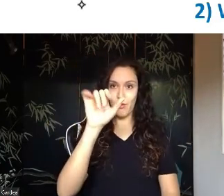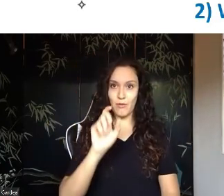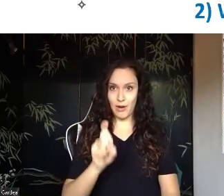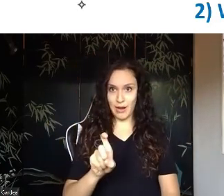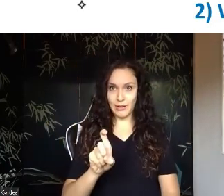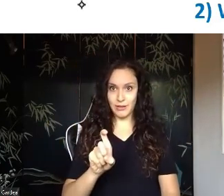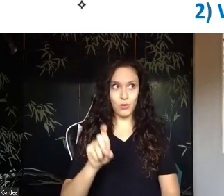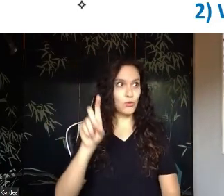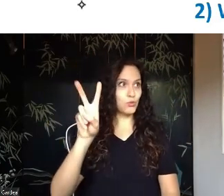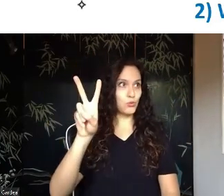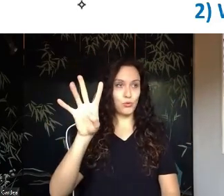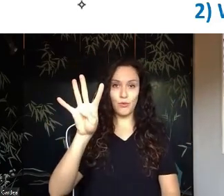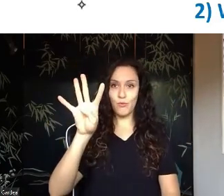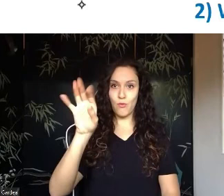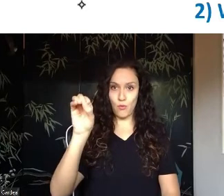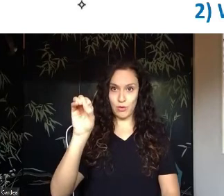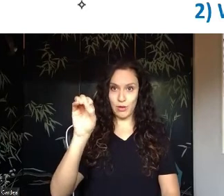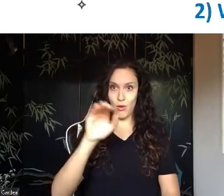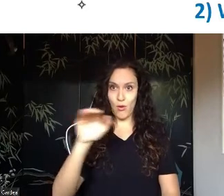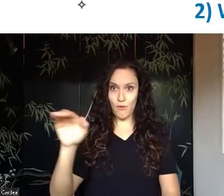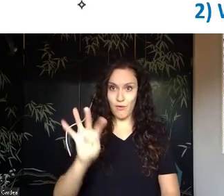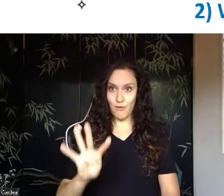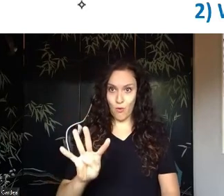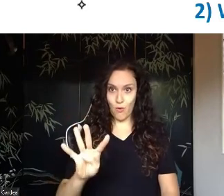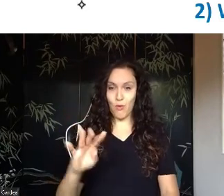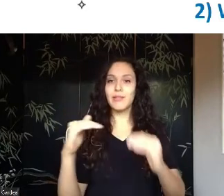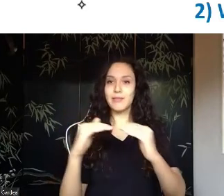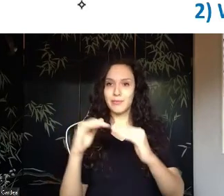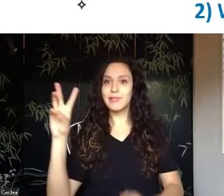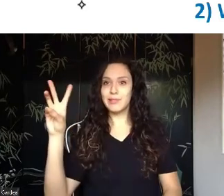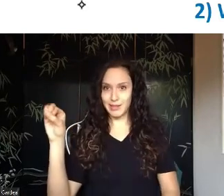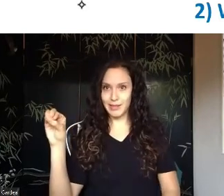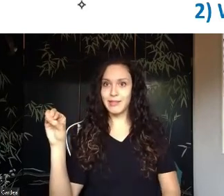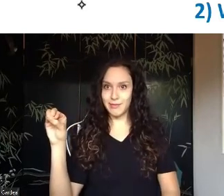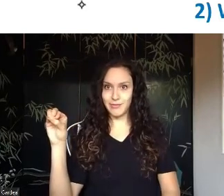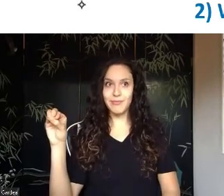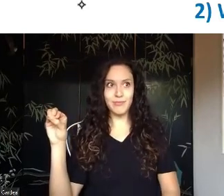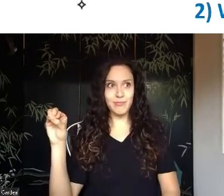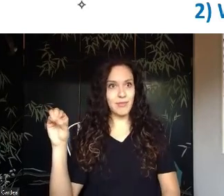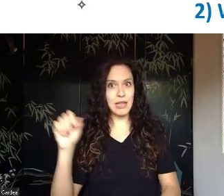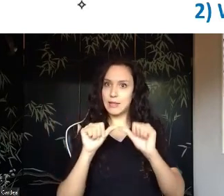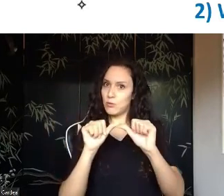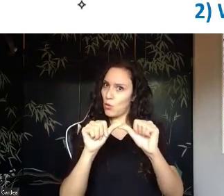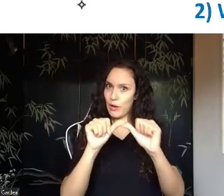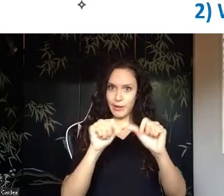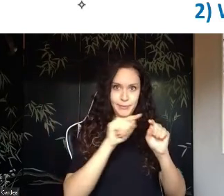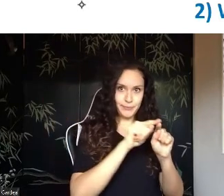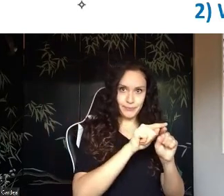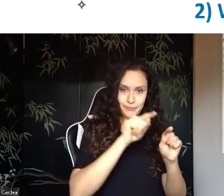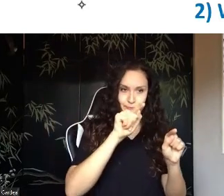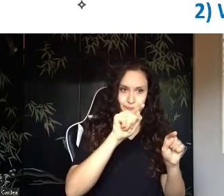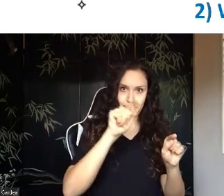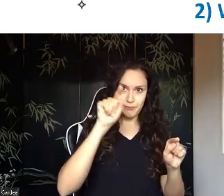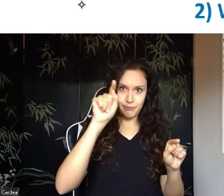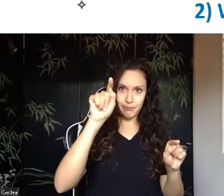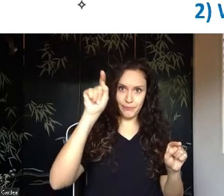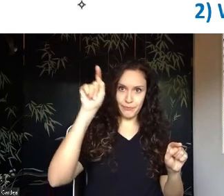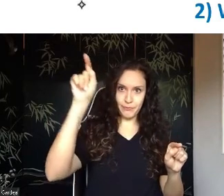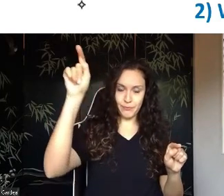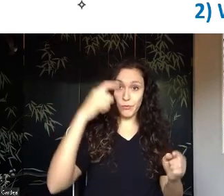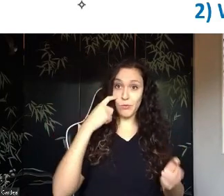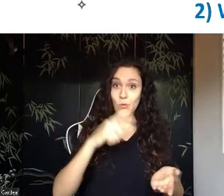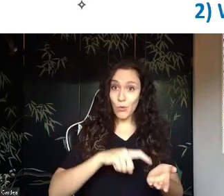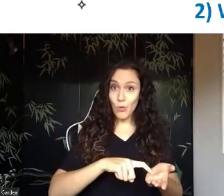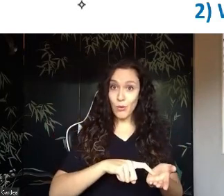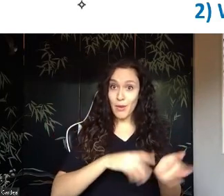over 4, so y over x equals 240 over 4. That also equals 60. And